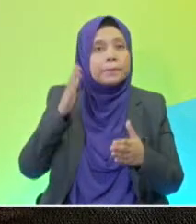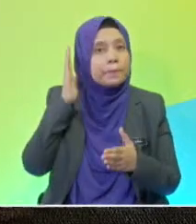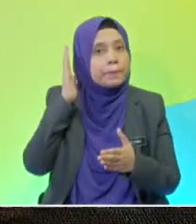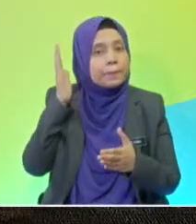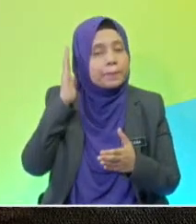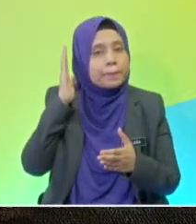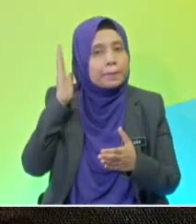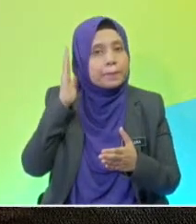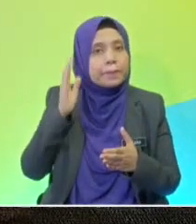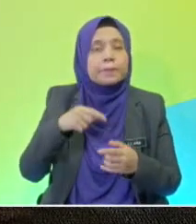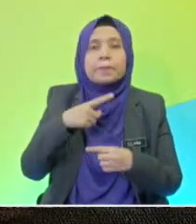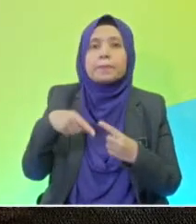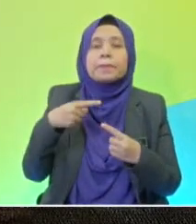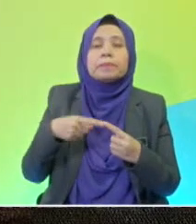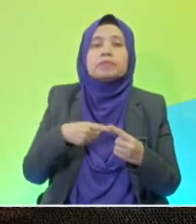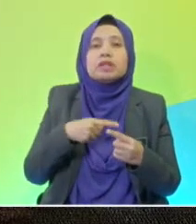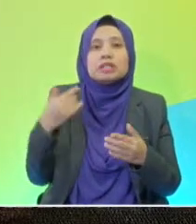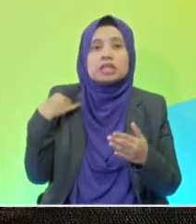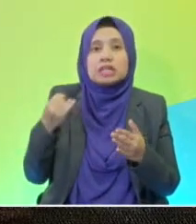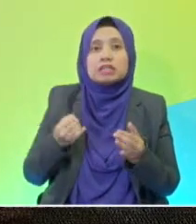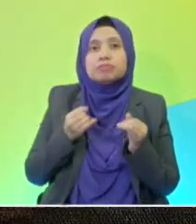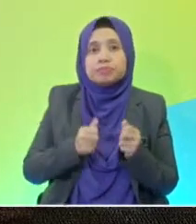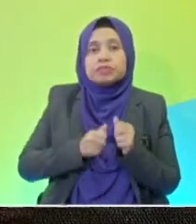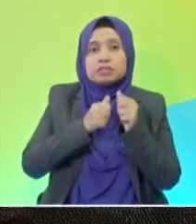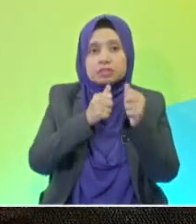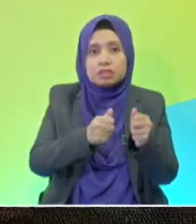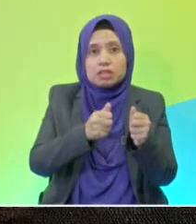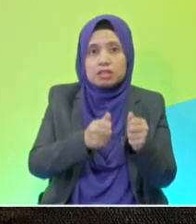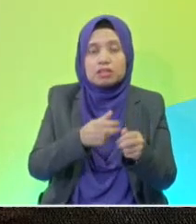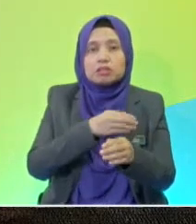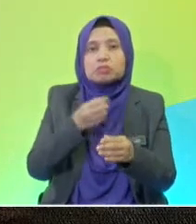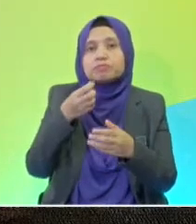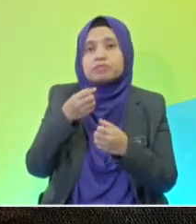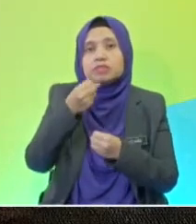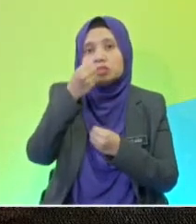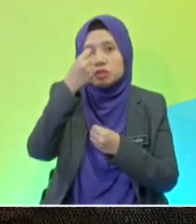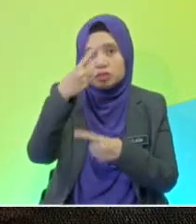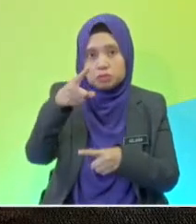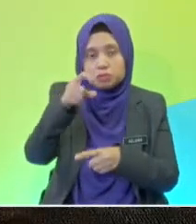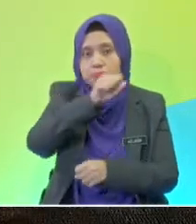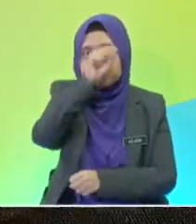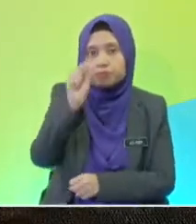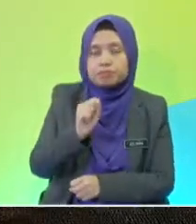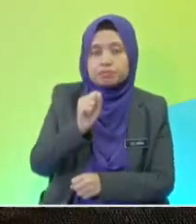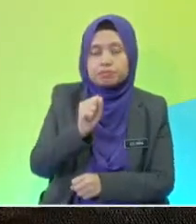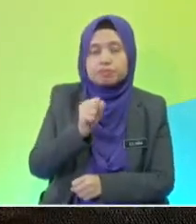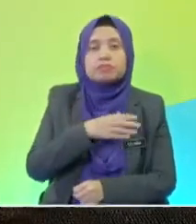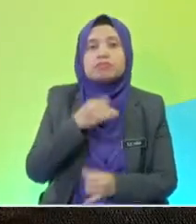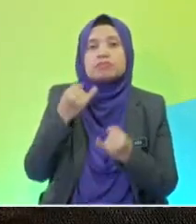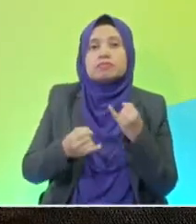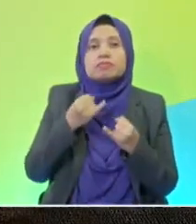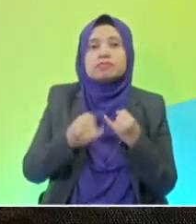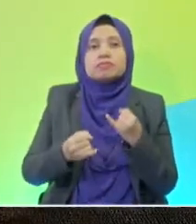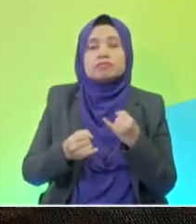the Okay. pupils would listen to instructions, Okay. taking notes and answer the questions. And the last but not least will be